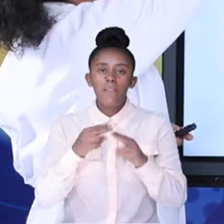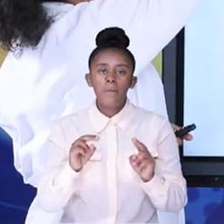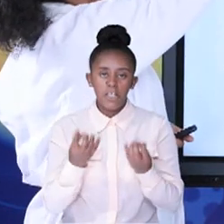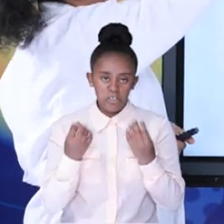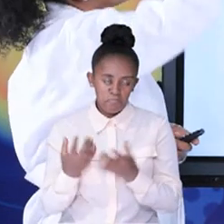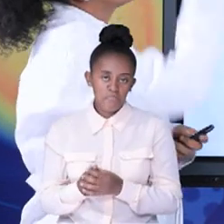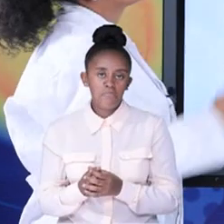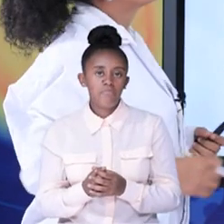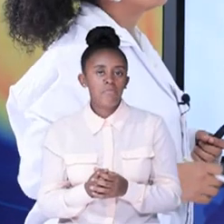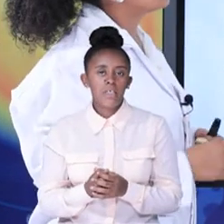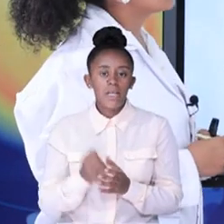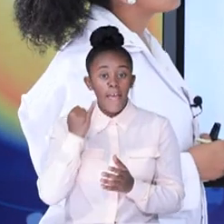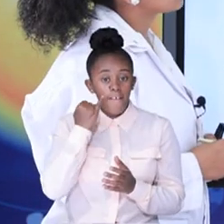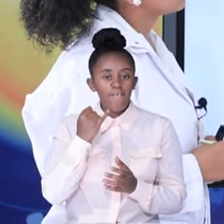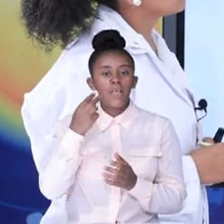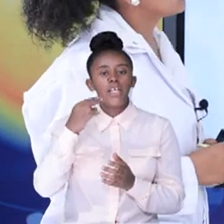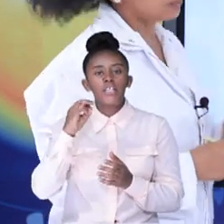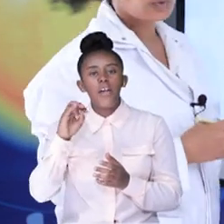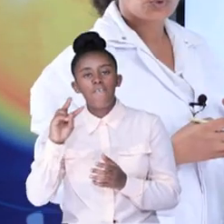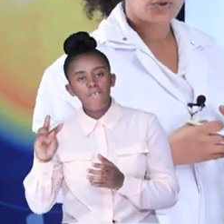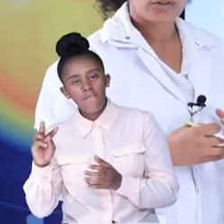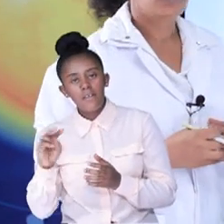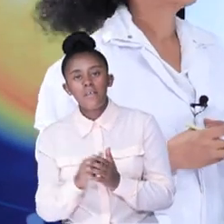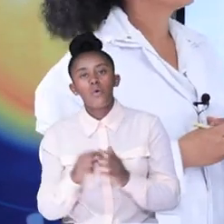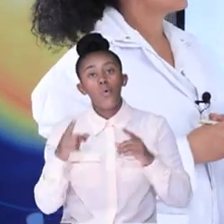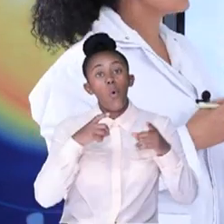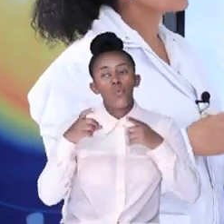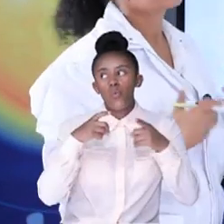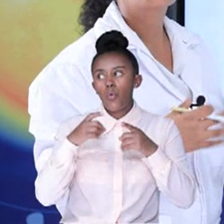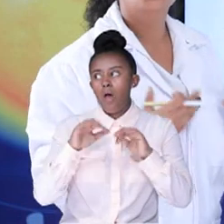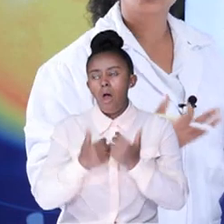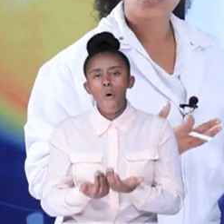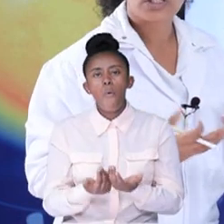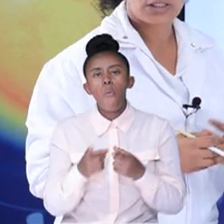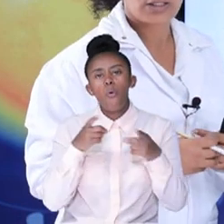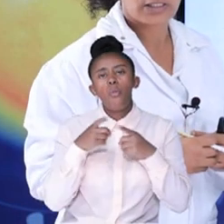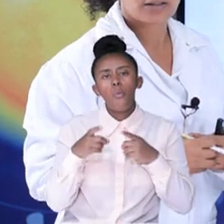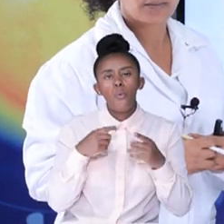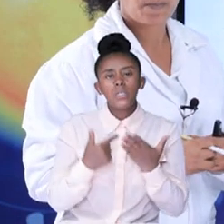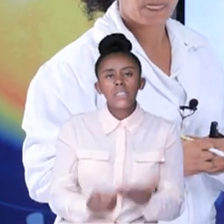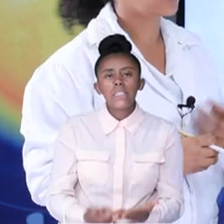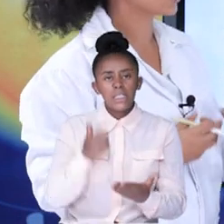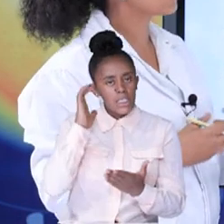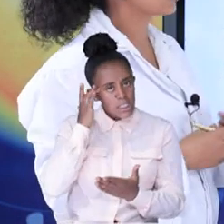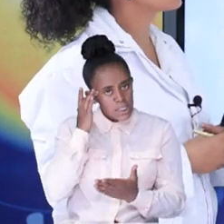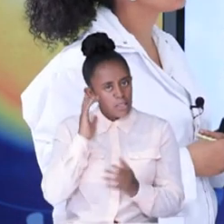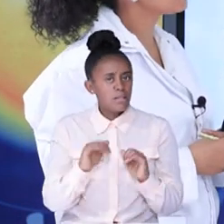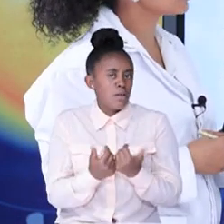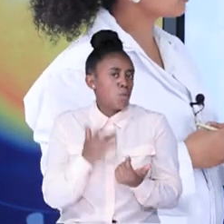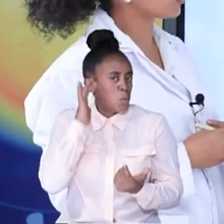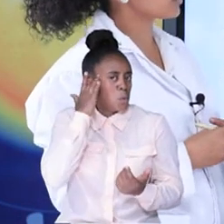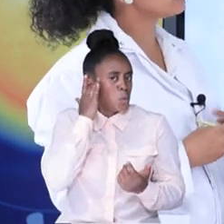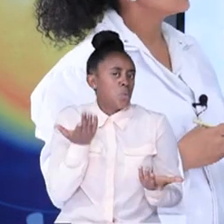If HIV is controlled, how can we control this disease? Or how can